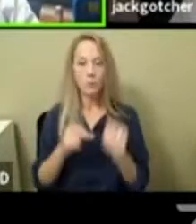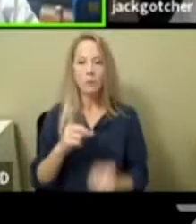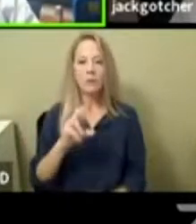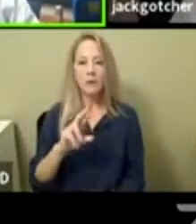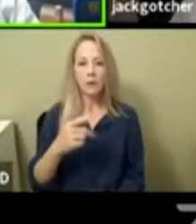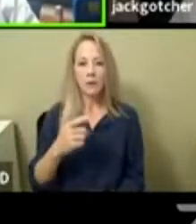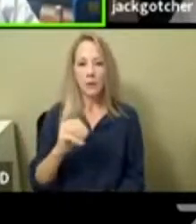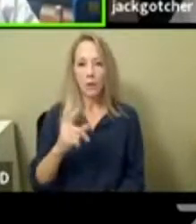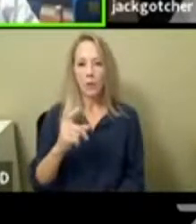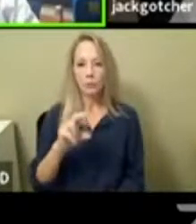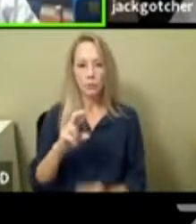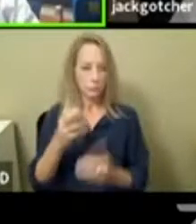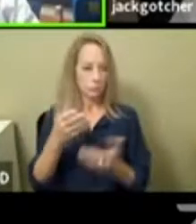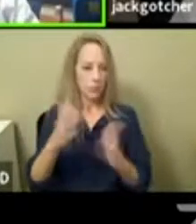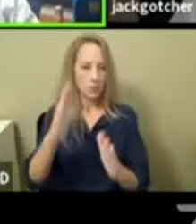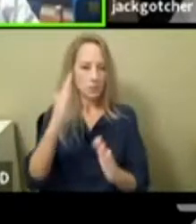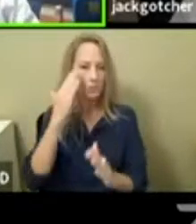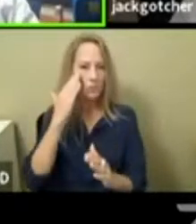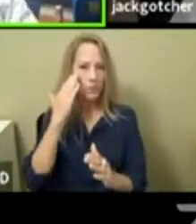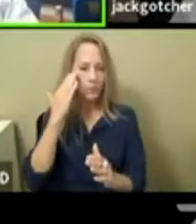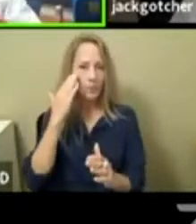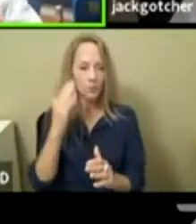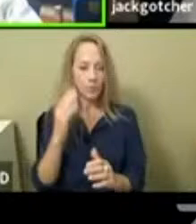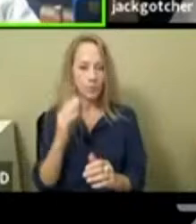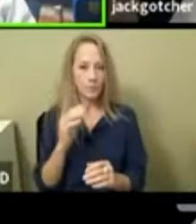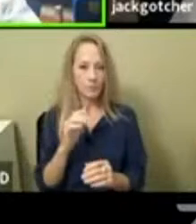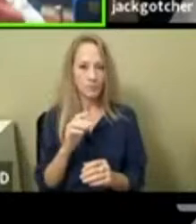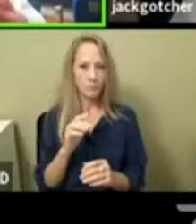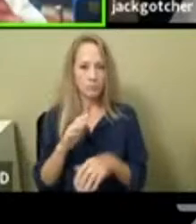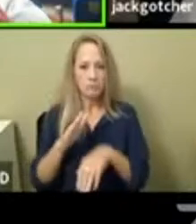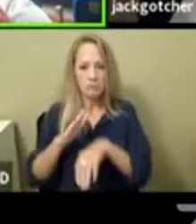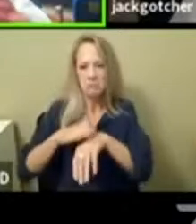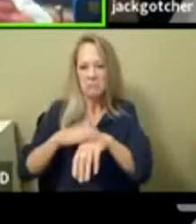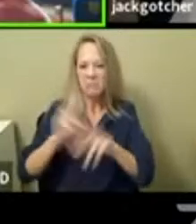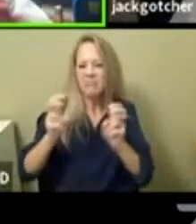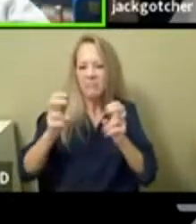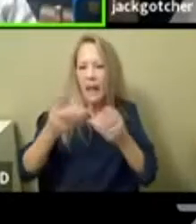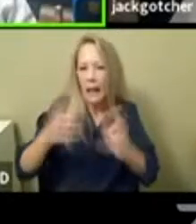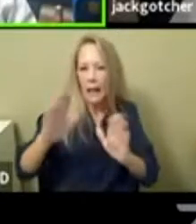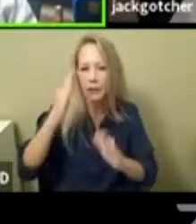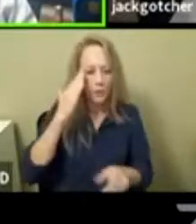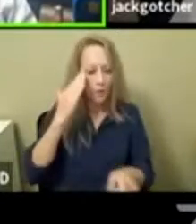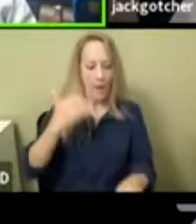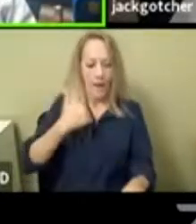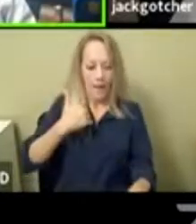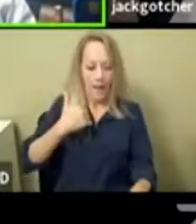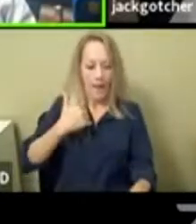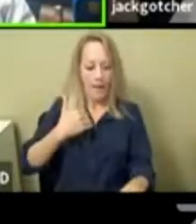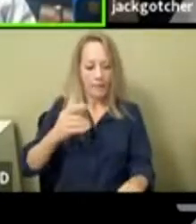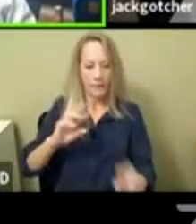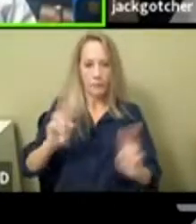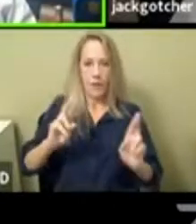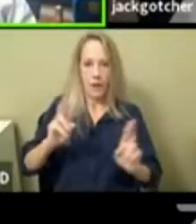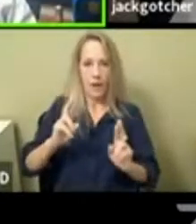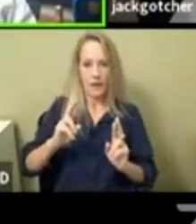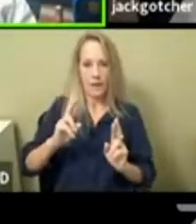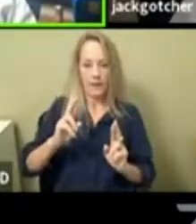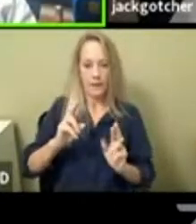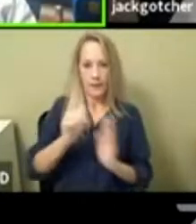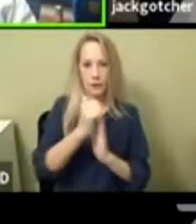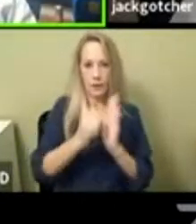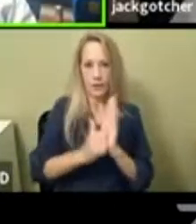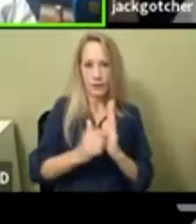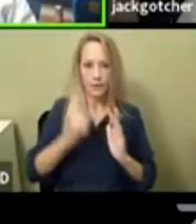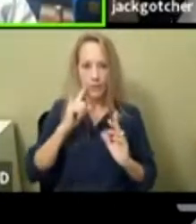know that this, I've got this, I have a placeholder on the agenda for this part of the conversation later as